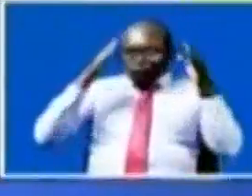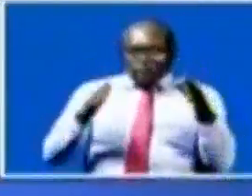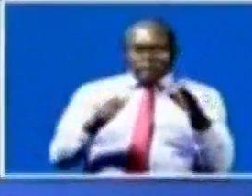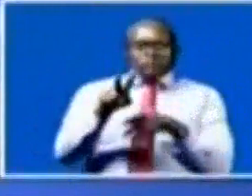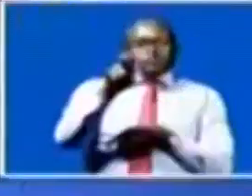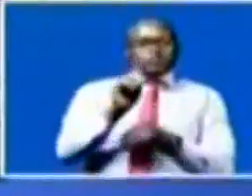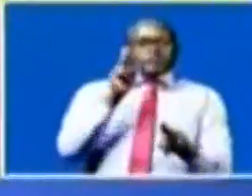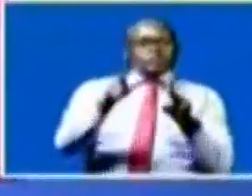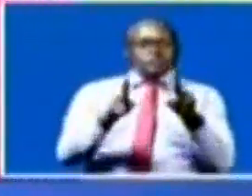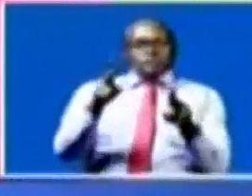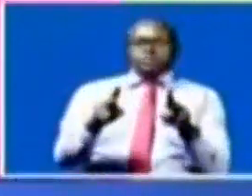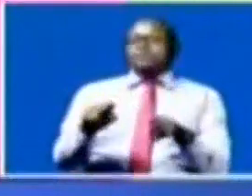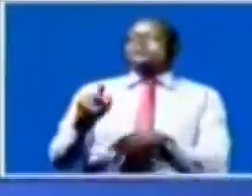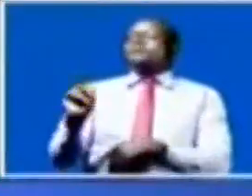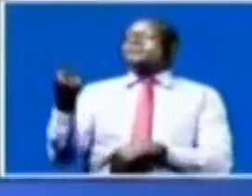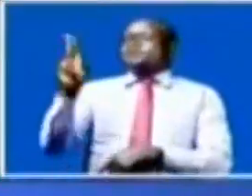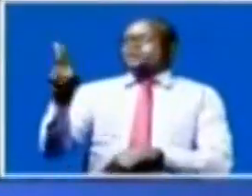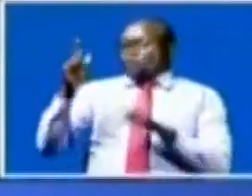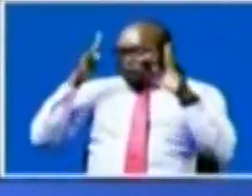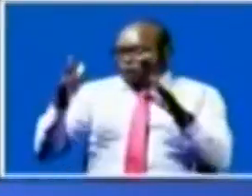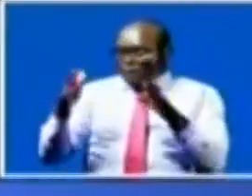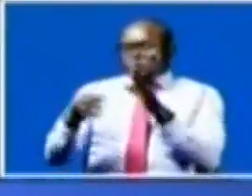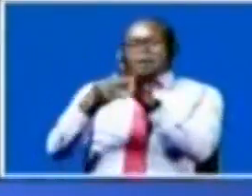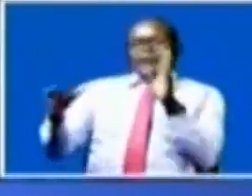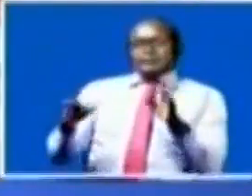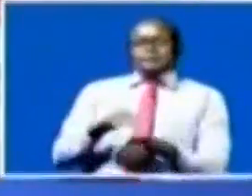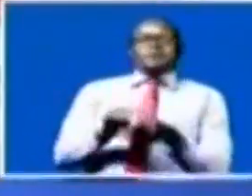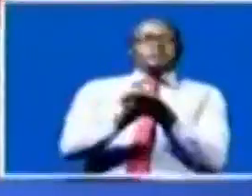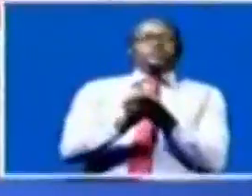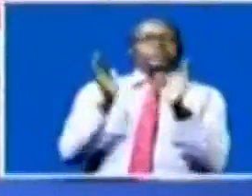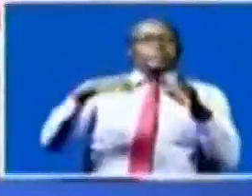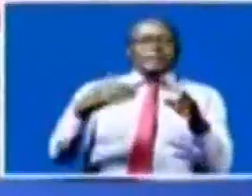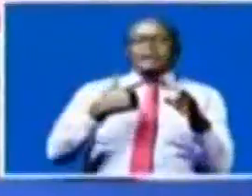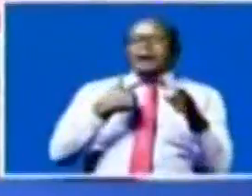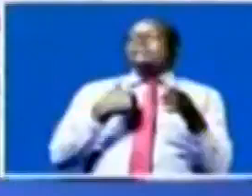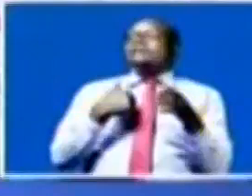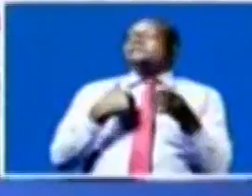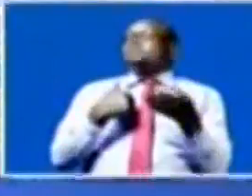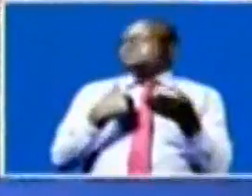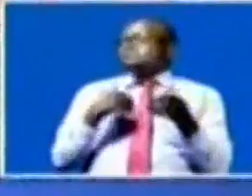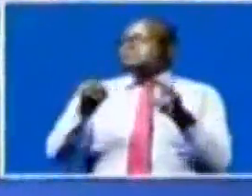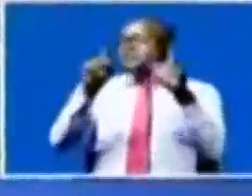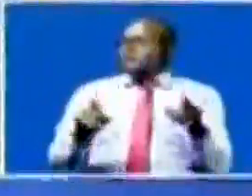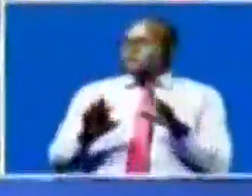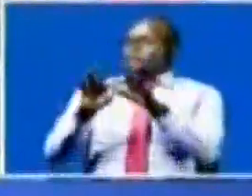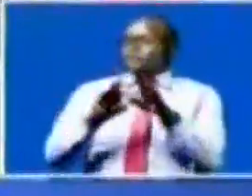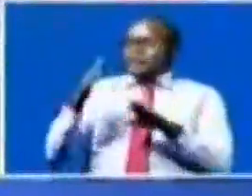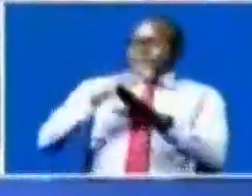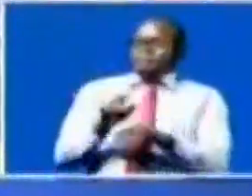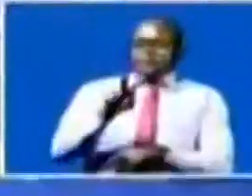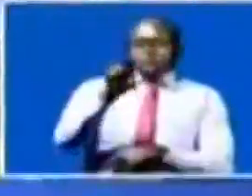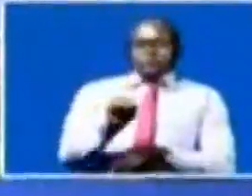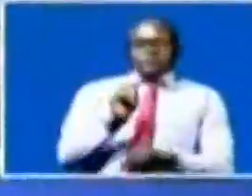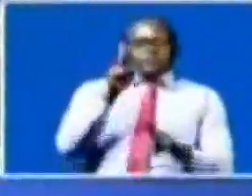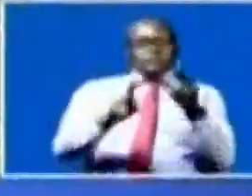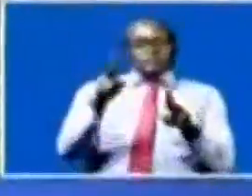ball, while his boss focuses on his legacy, Jubilee Party faces the ultimate test of unity before the